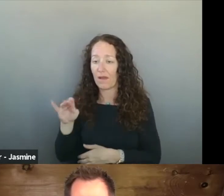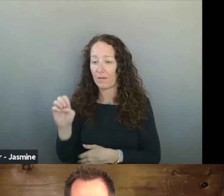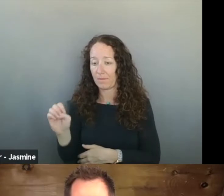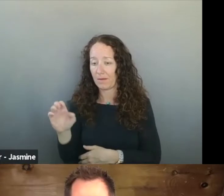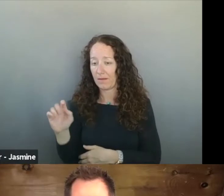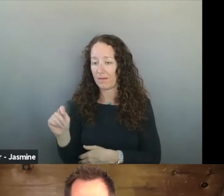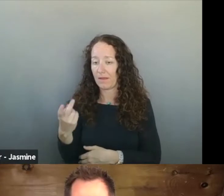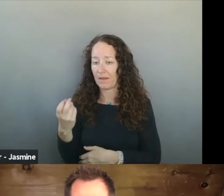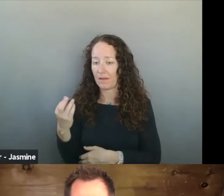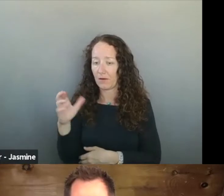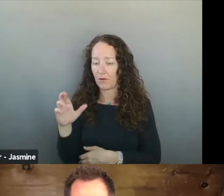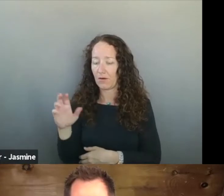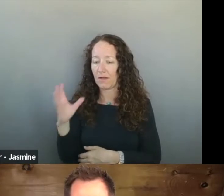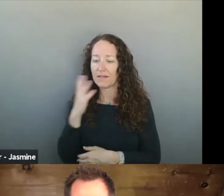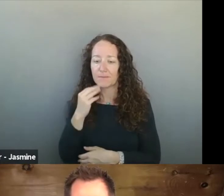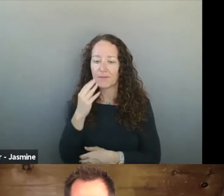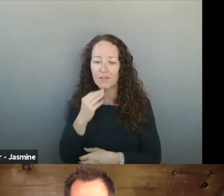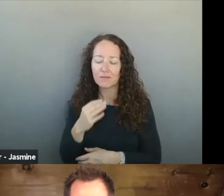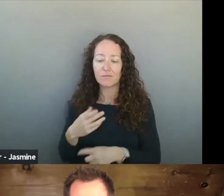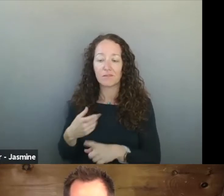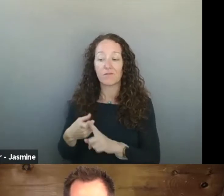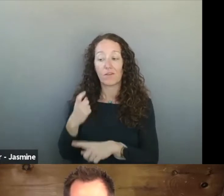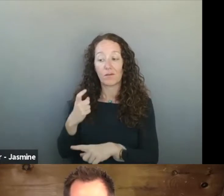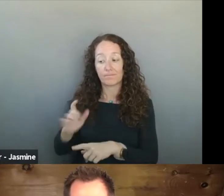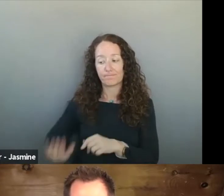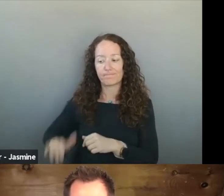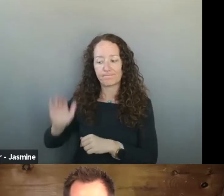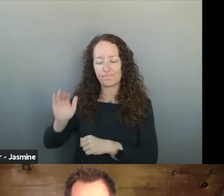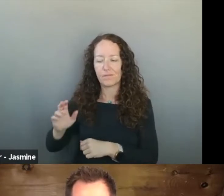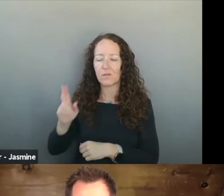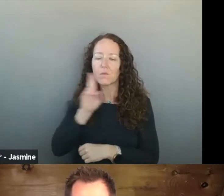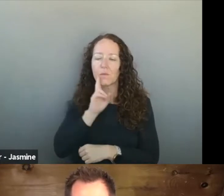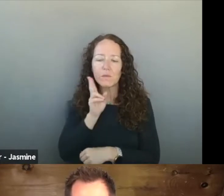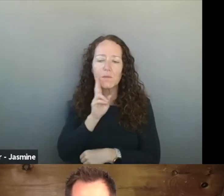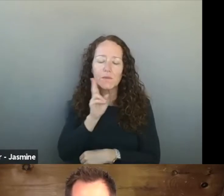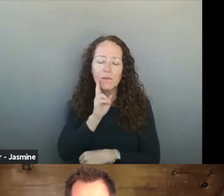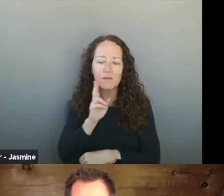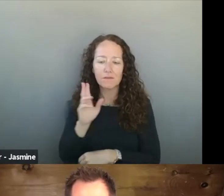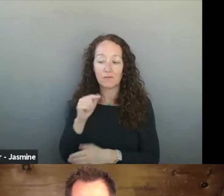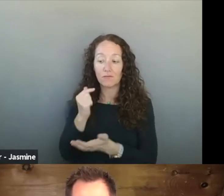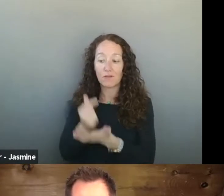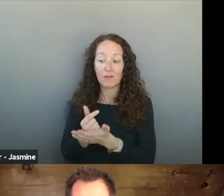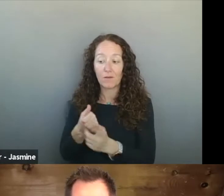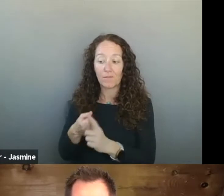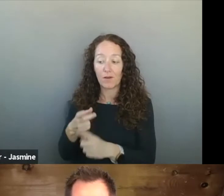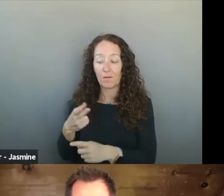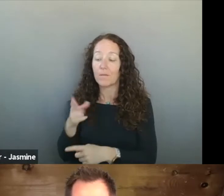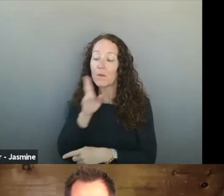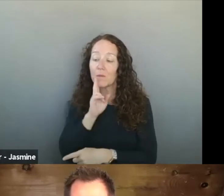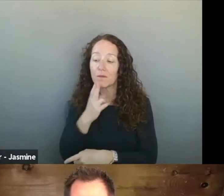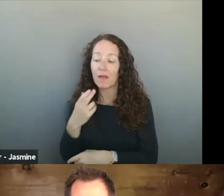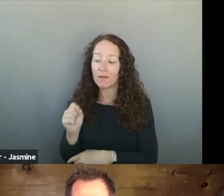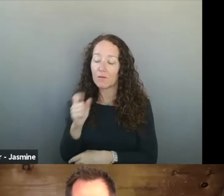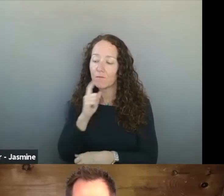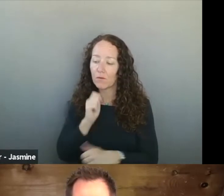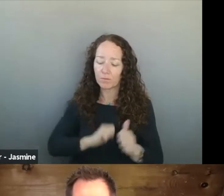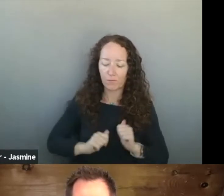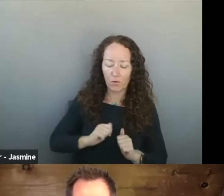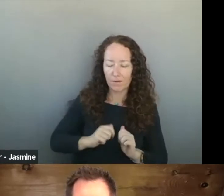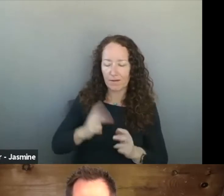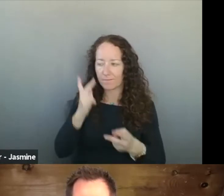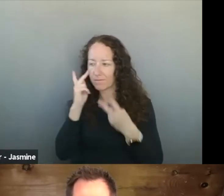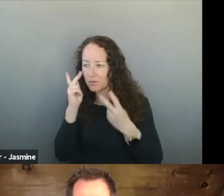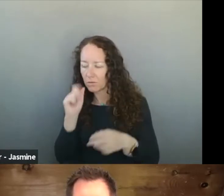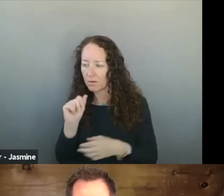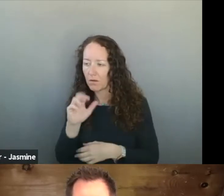Experience. A native Houstonian, Toya graduated from Houston's High School for Performing and Visual Arts. She has directed